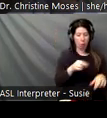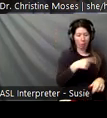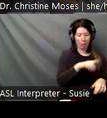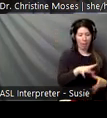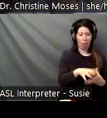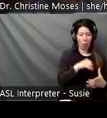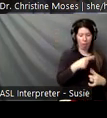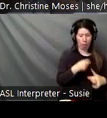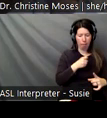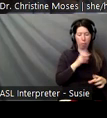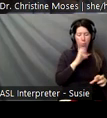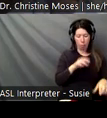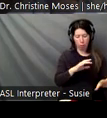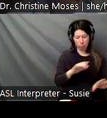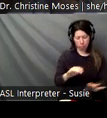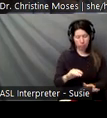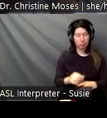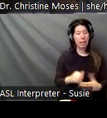And somehow